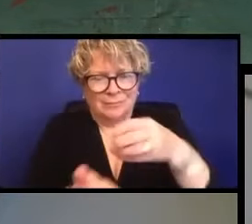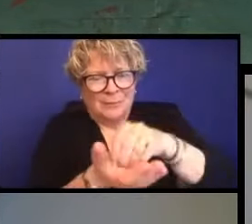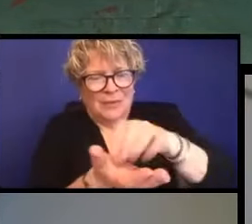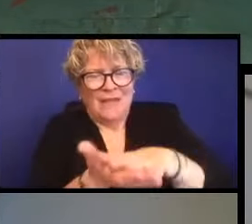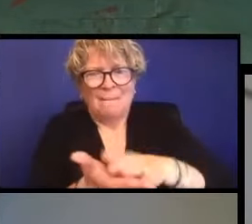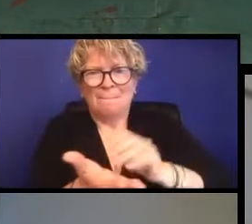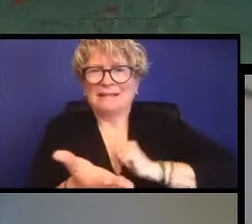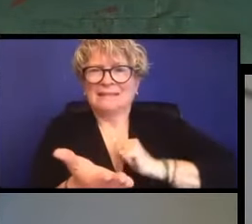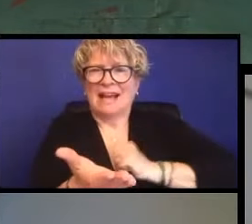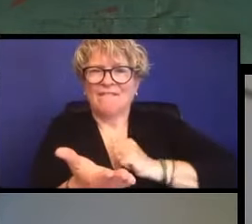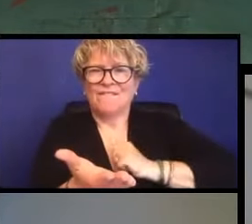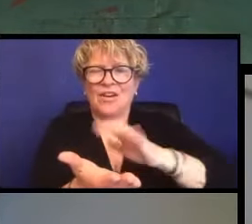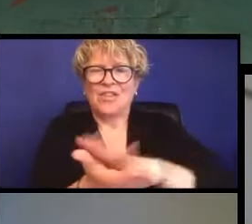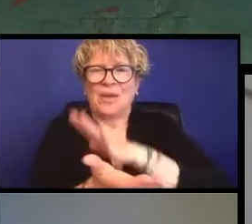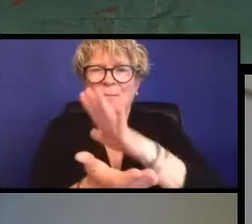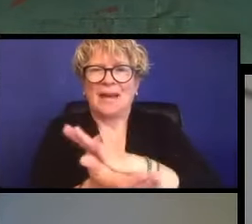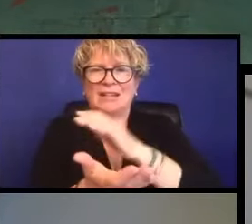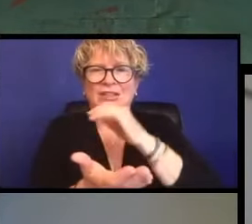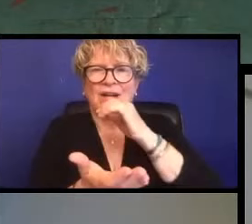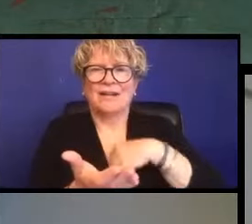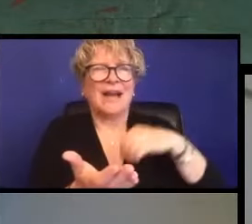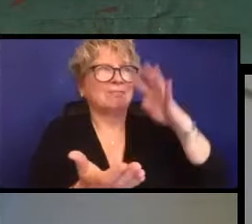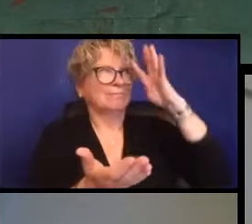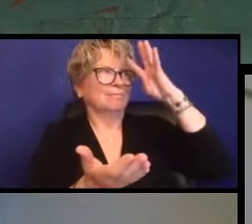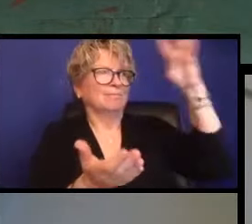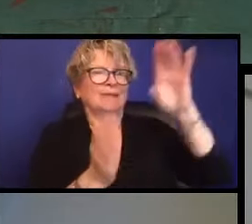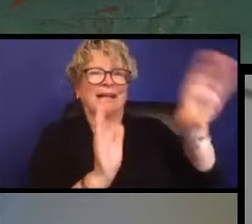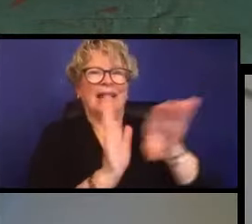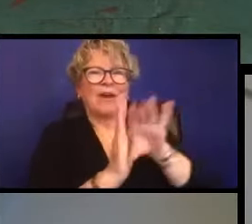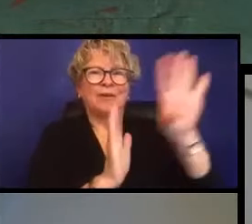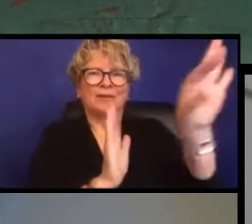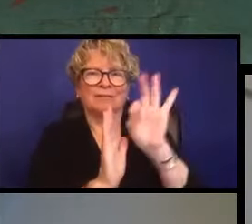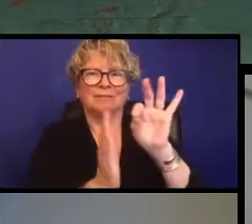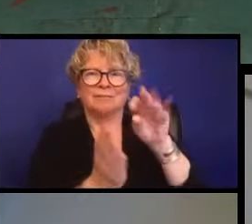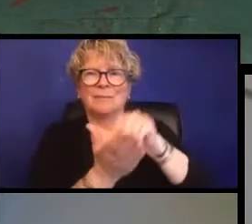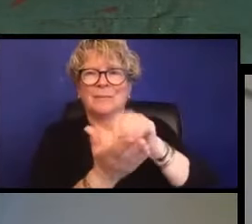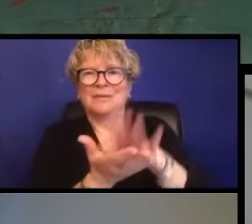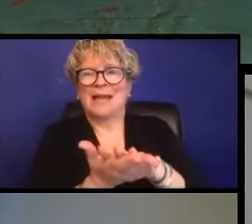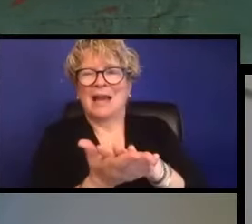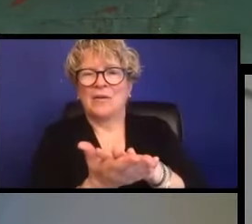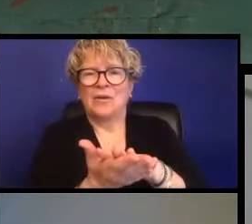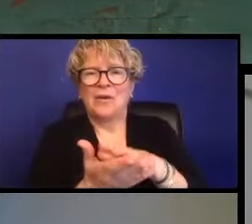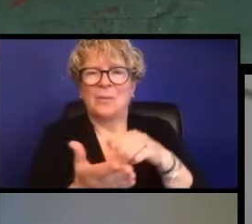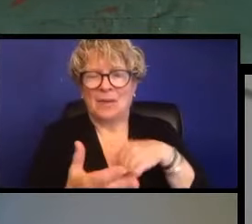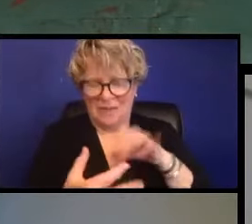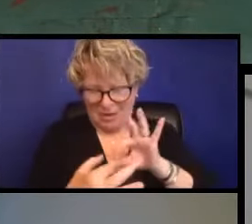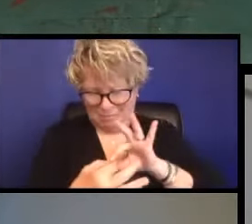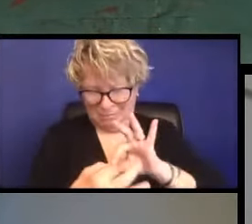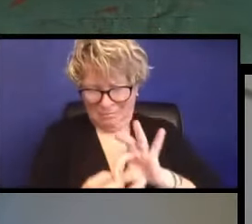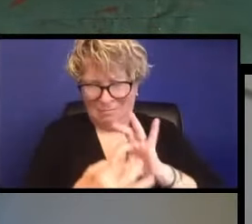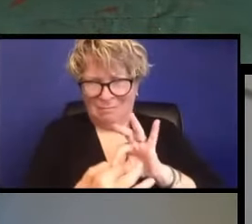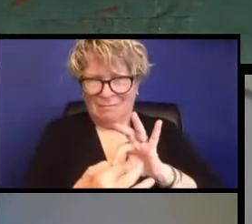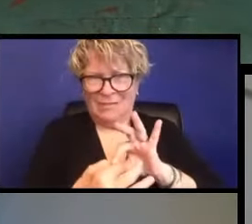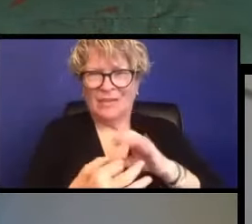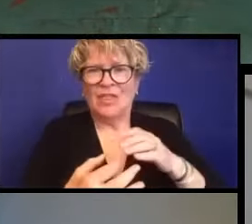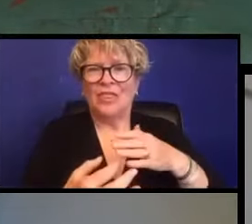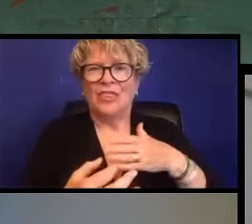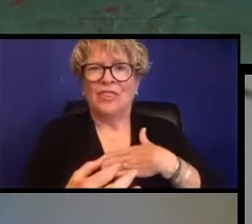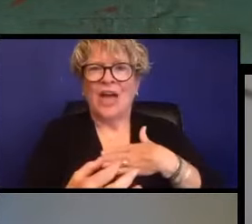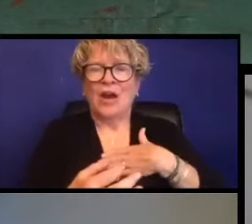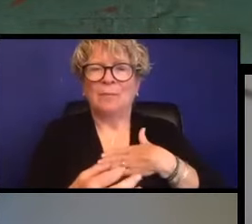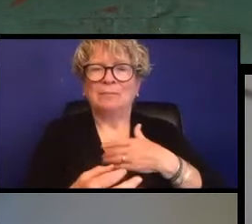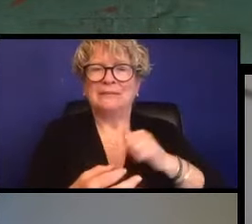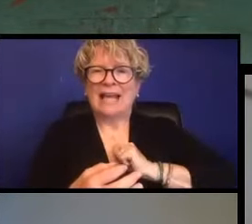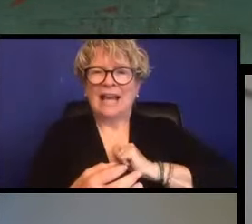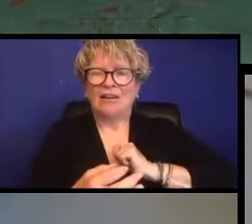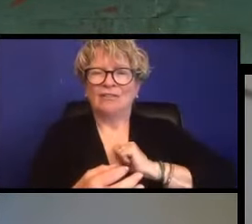like confronting their relationship with their work and with this amazing genre I get to work in, that is